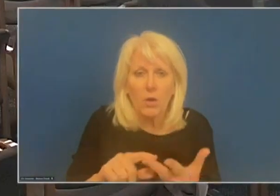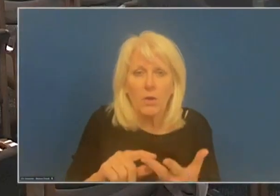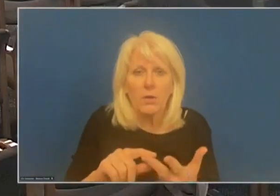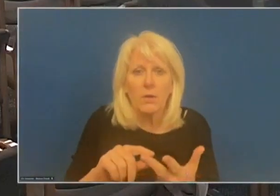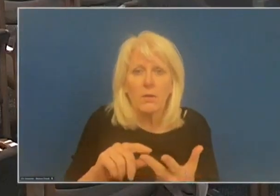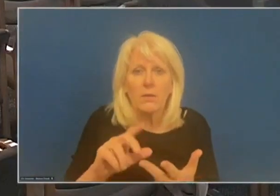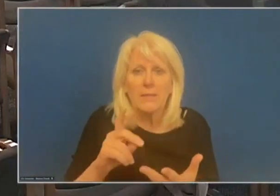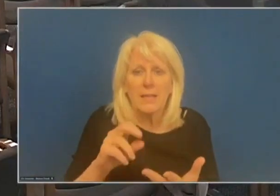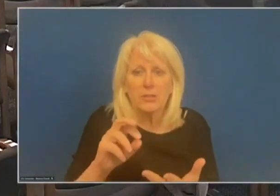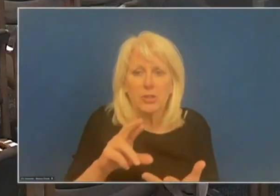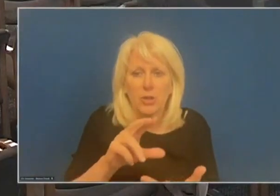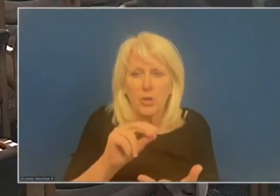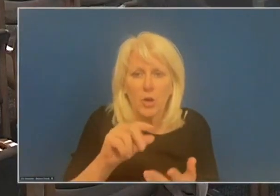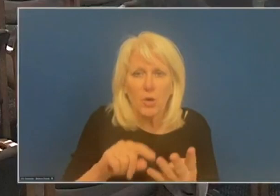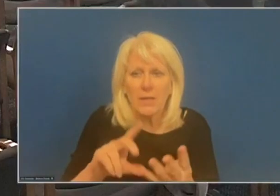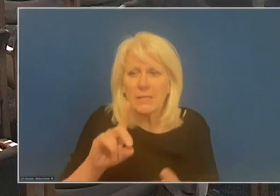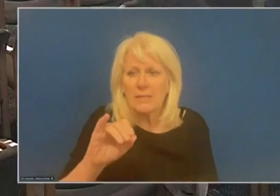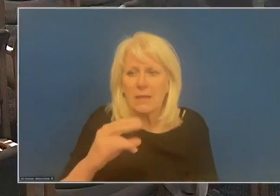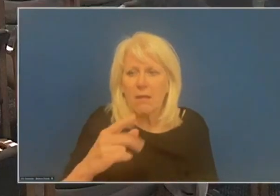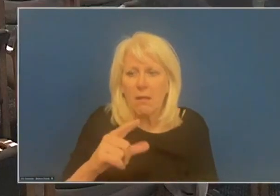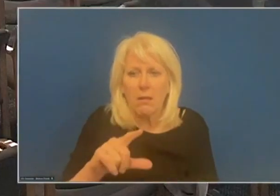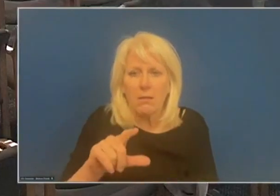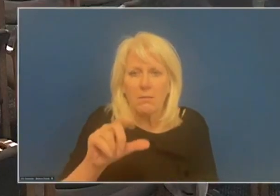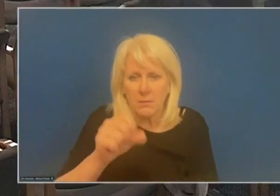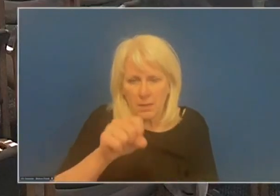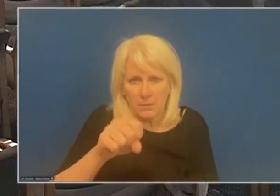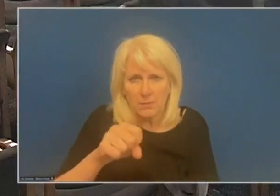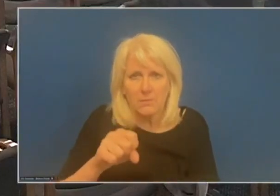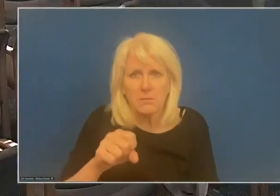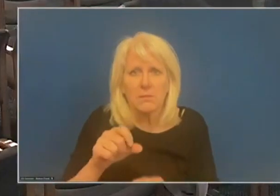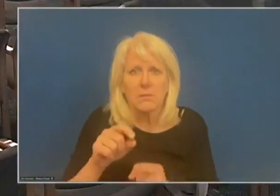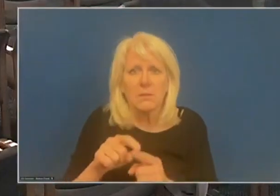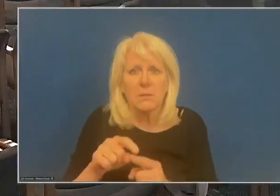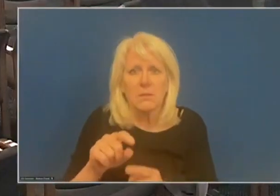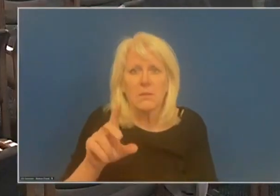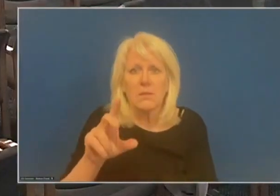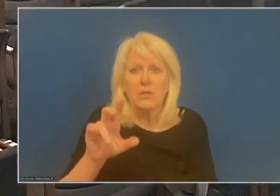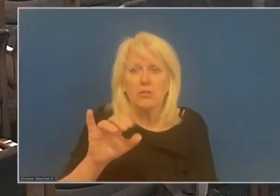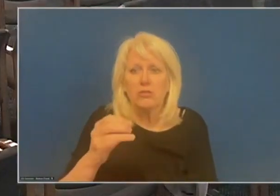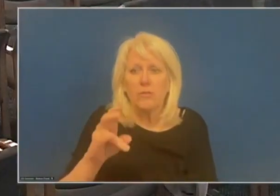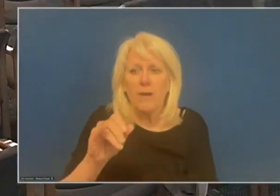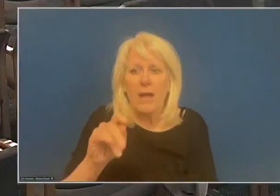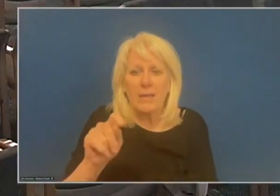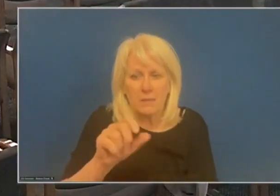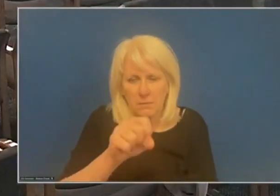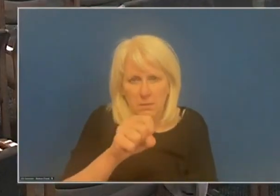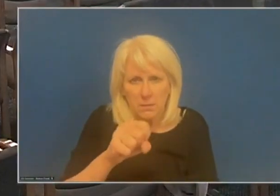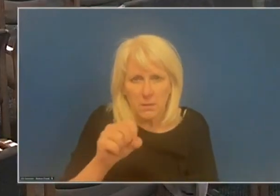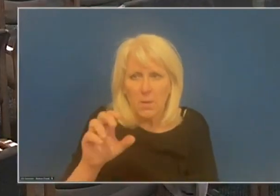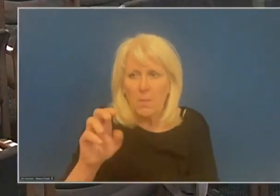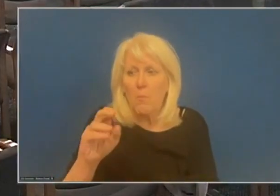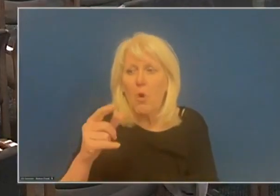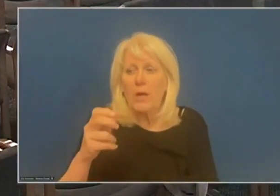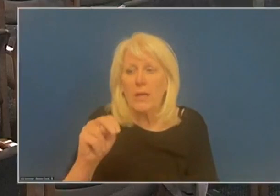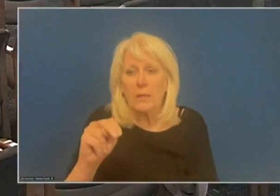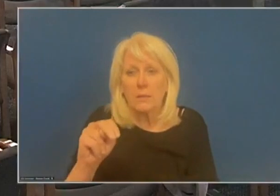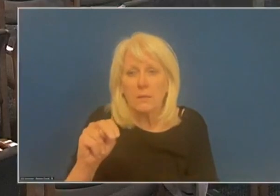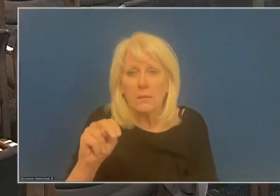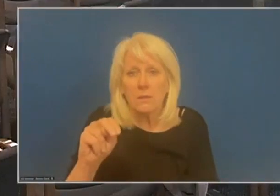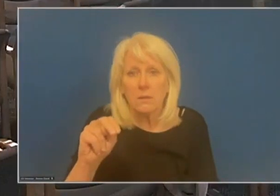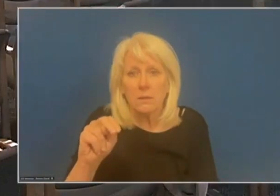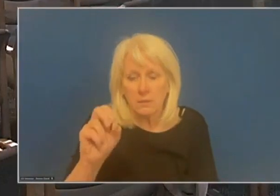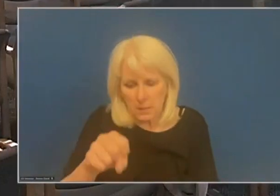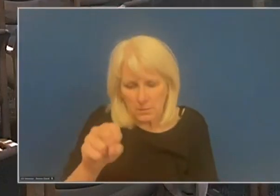No. Rep. Deal. Yes. Rep. Javati. Yes. Rep. Morgan.